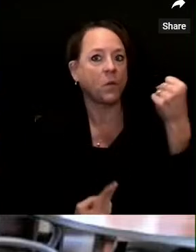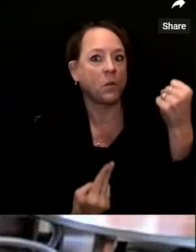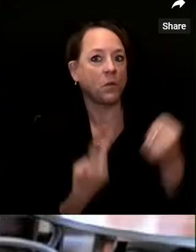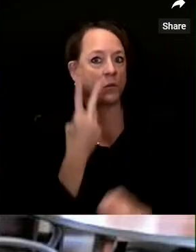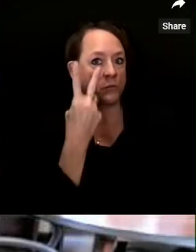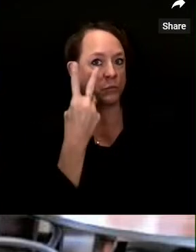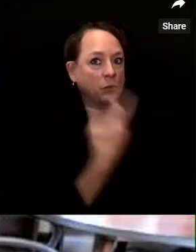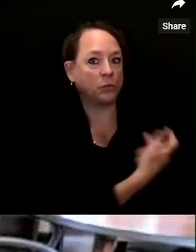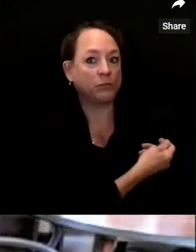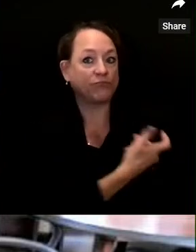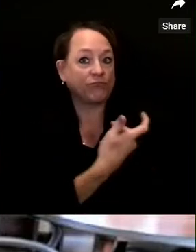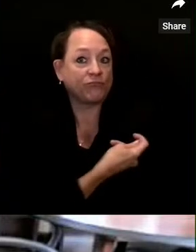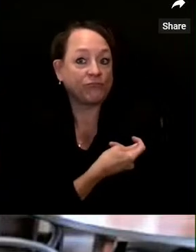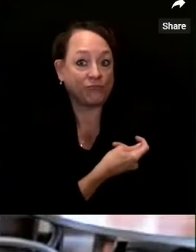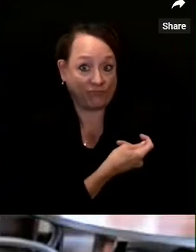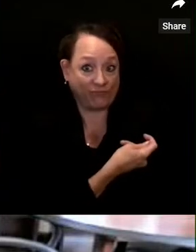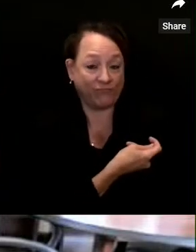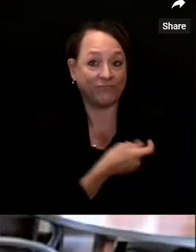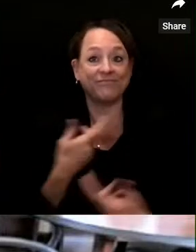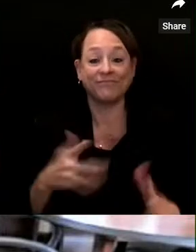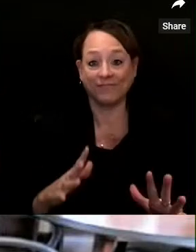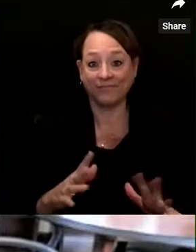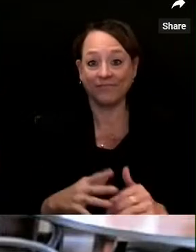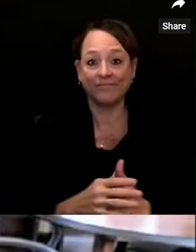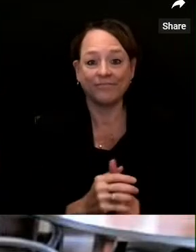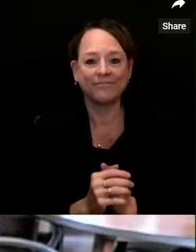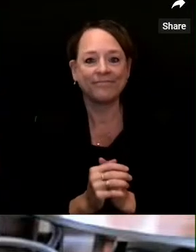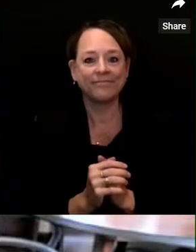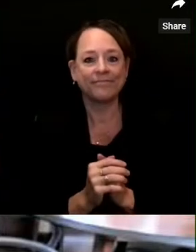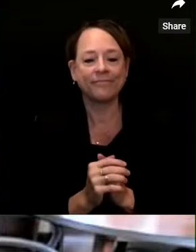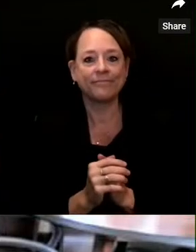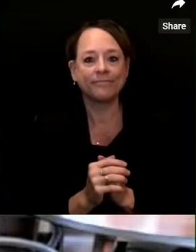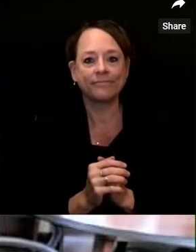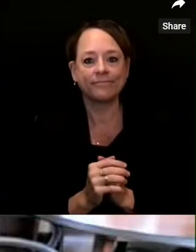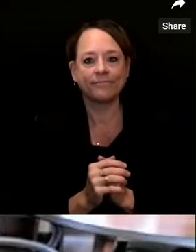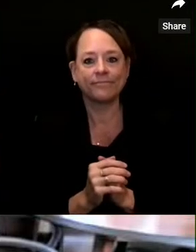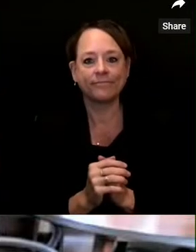that being said, though, we are also reporting an additional